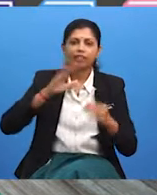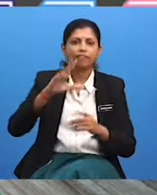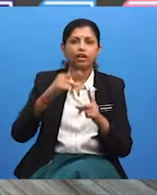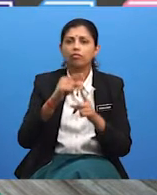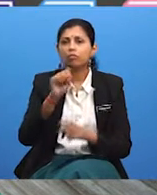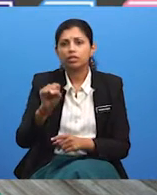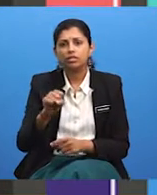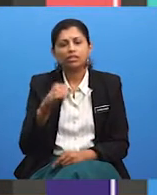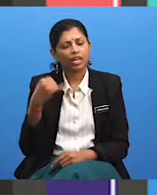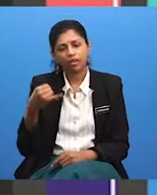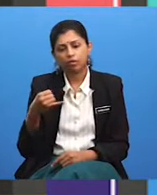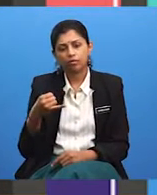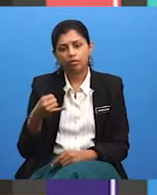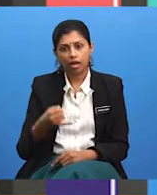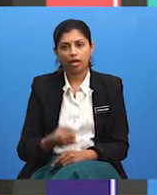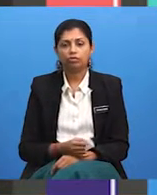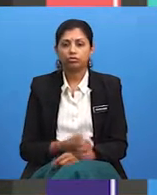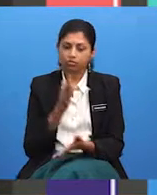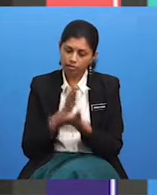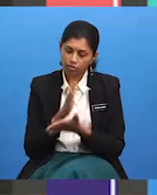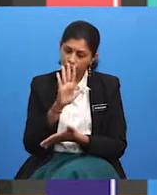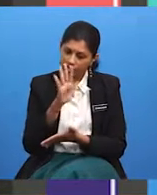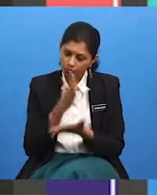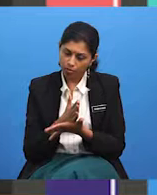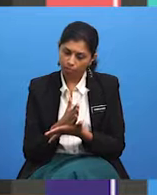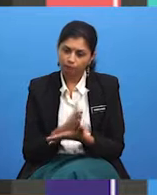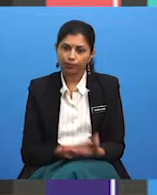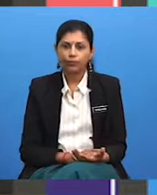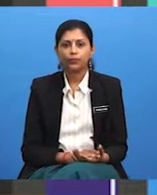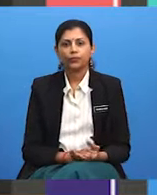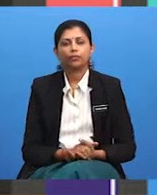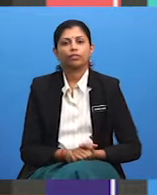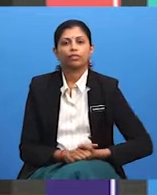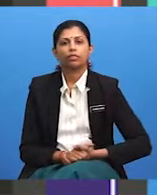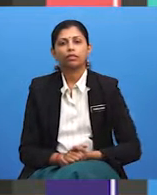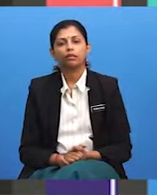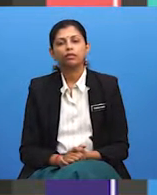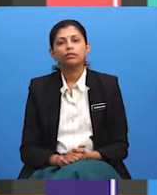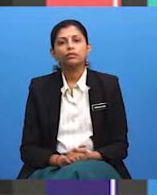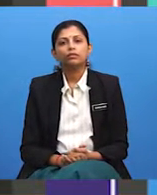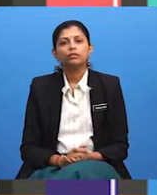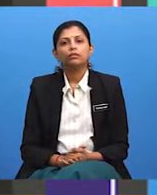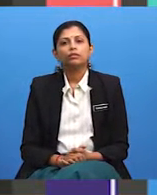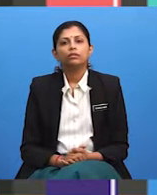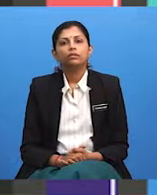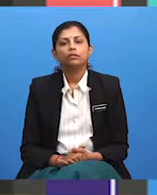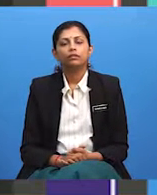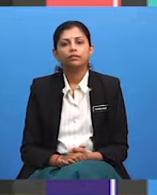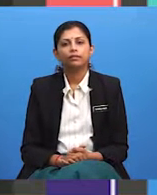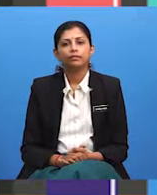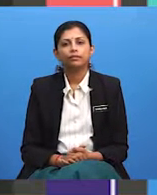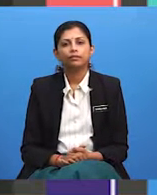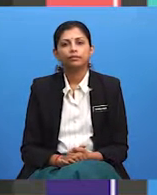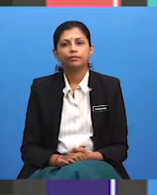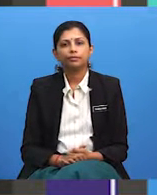part 3. The analogy is simple. When you have found the tall, dark,